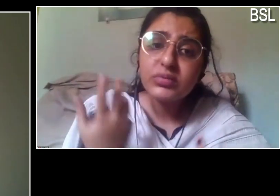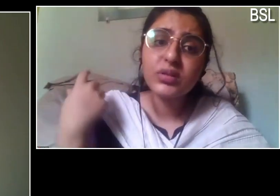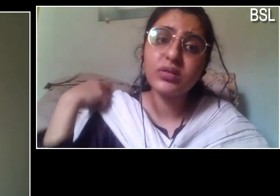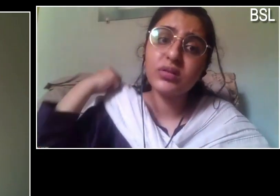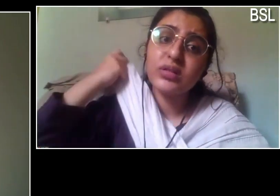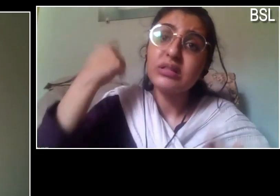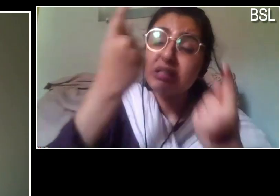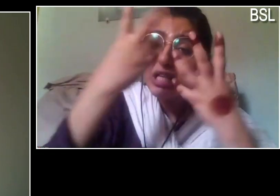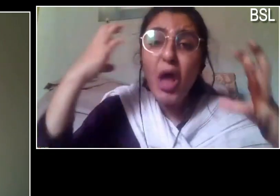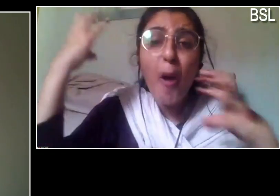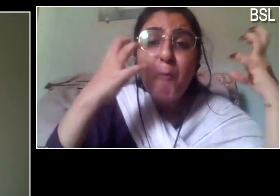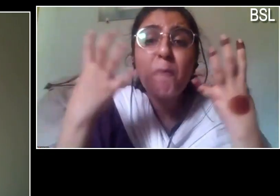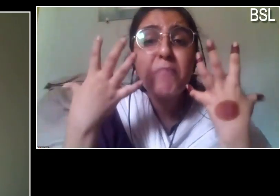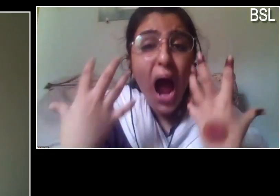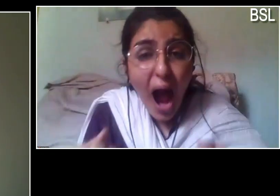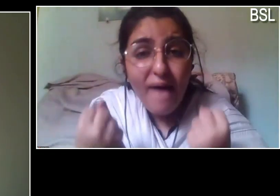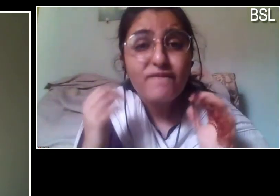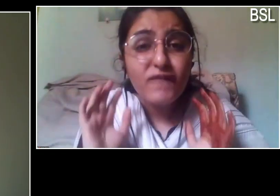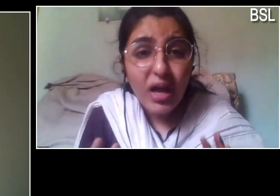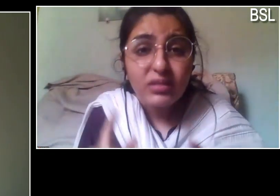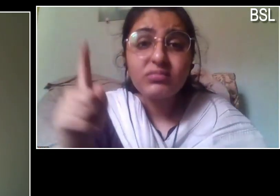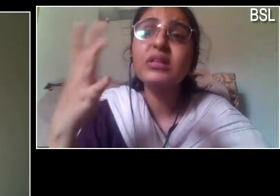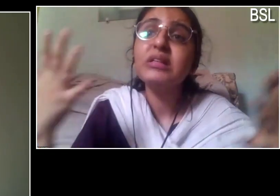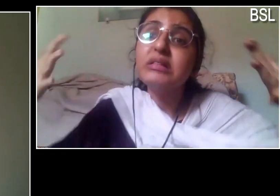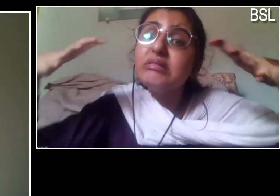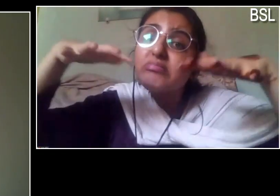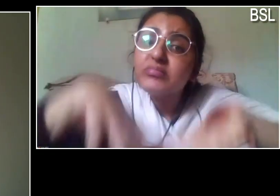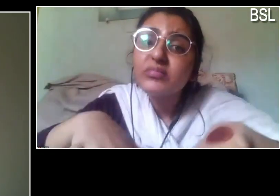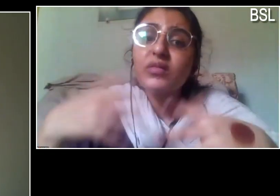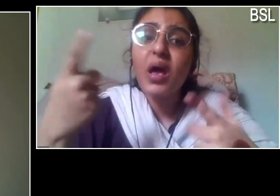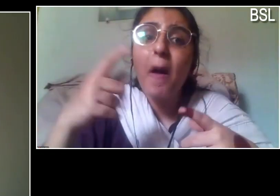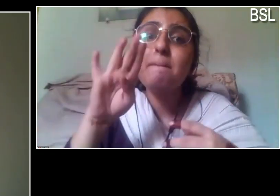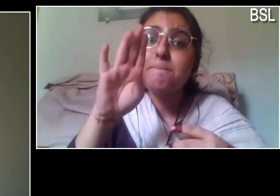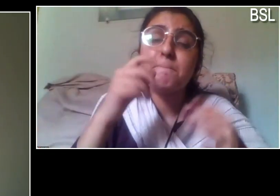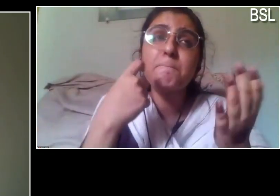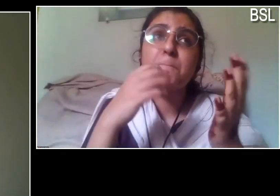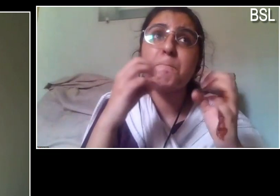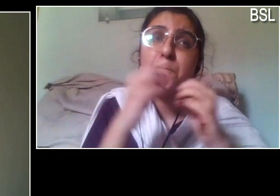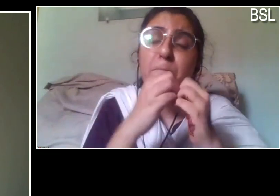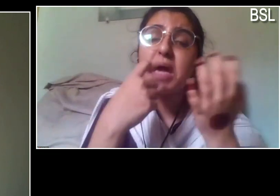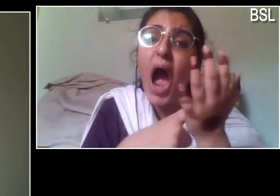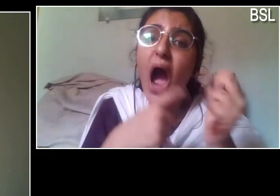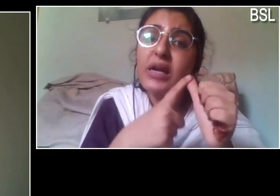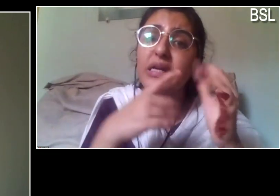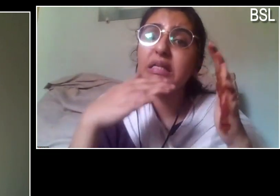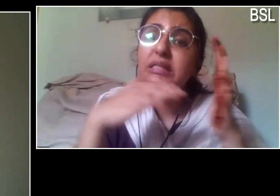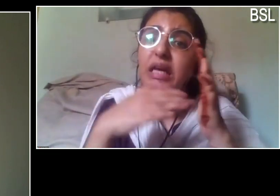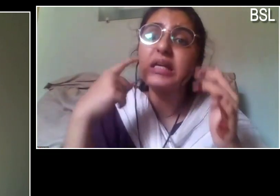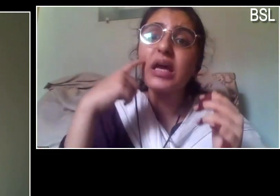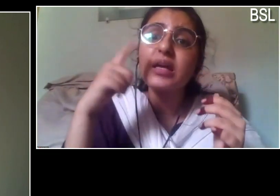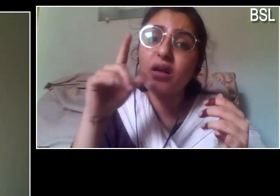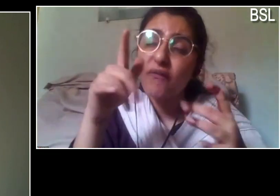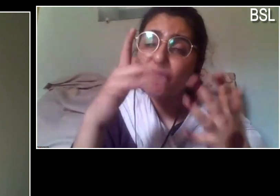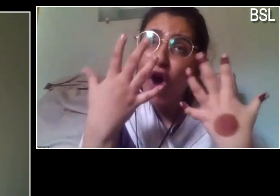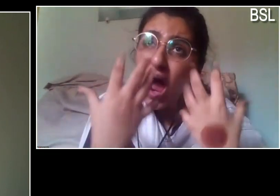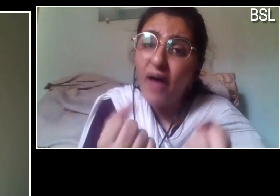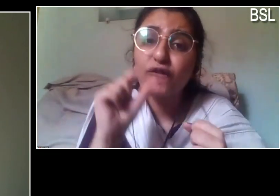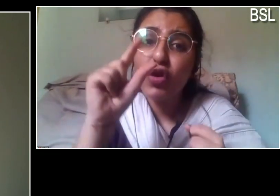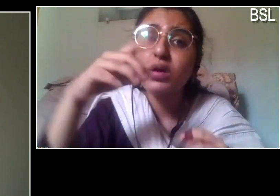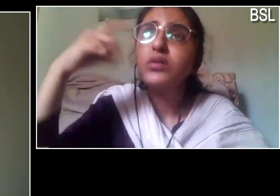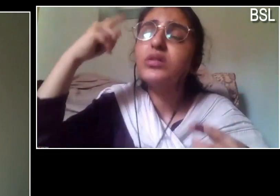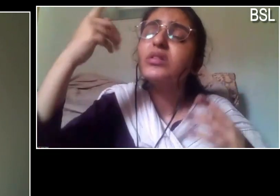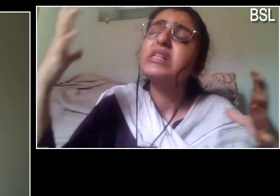problems in web accessibility in Brazil. And that includes every sector of society,